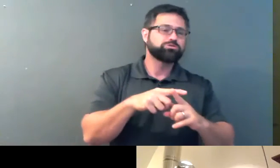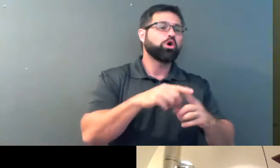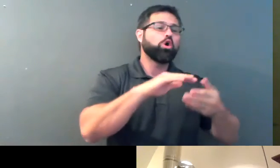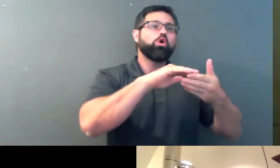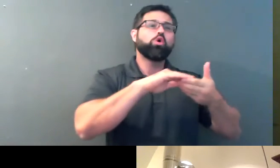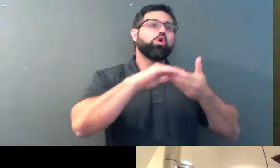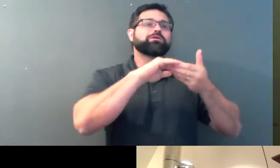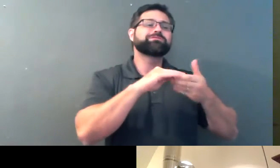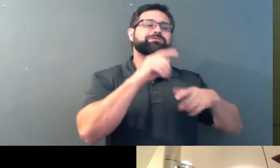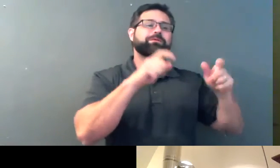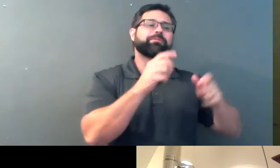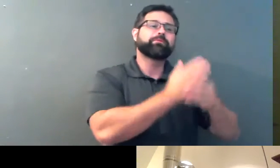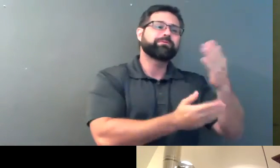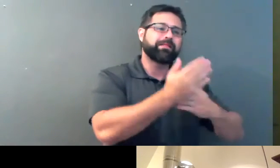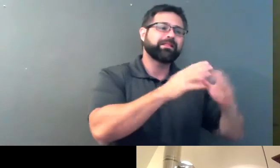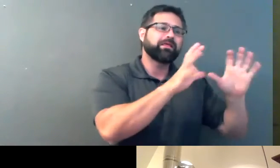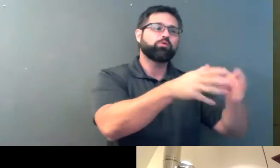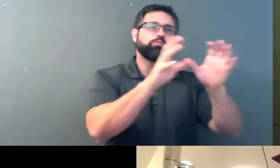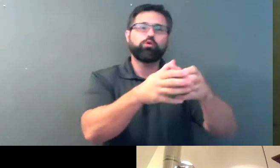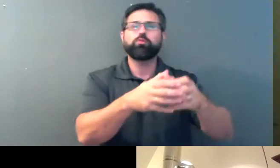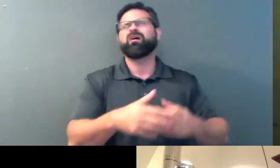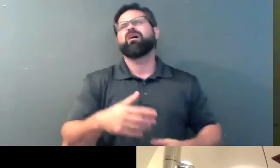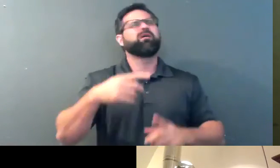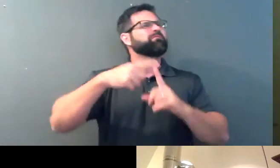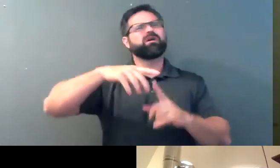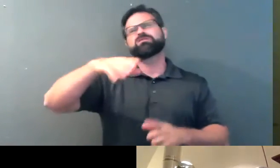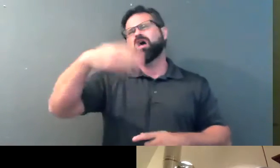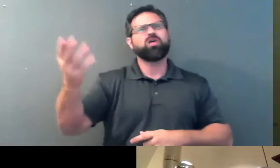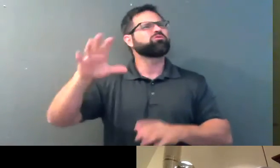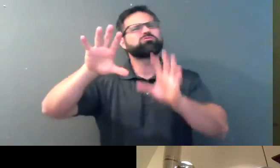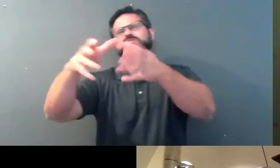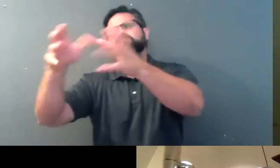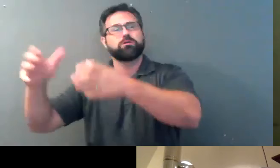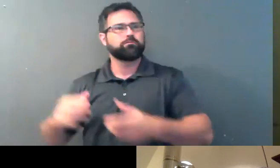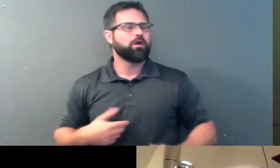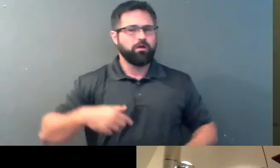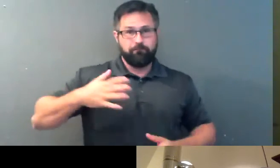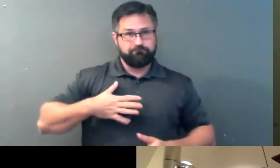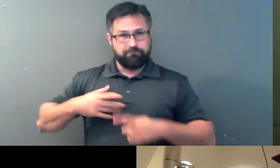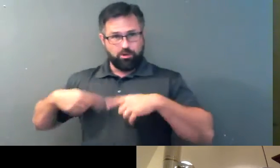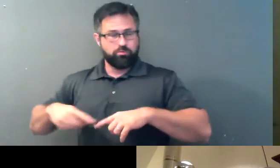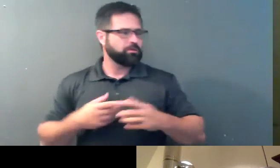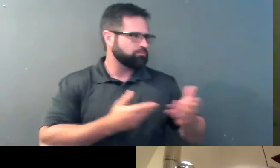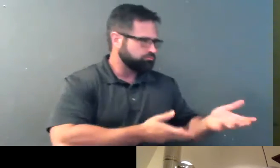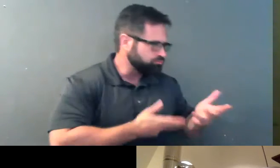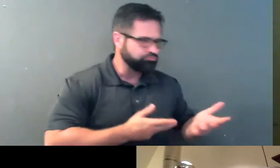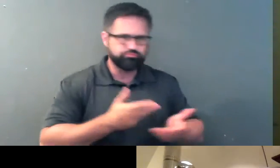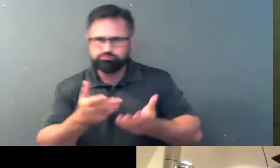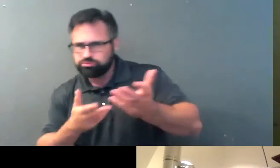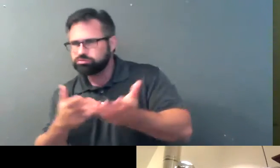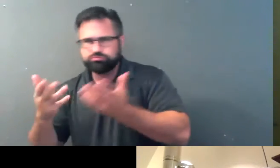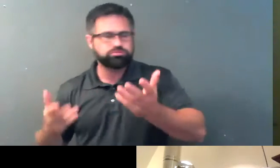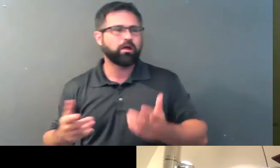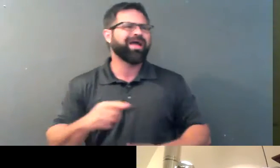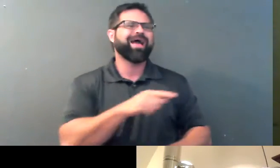and other stakeholders whose contributions have been critical in advancing the